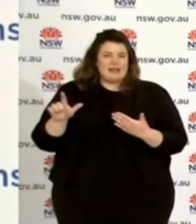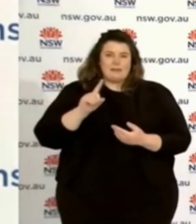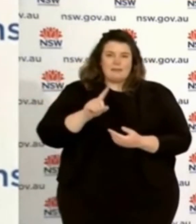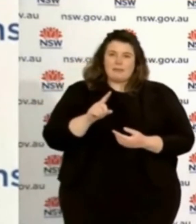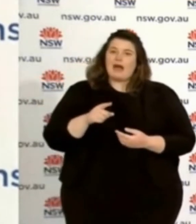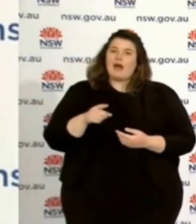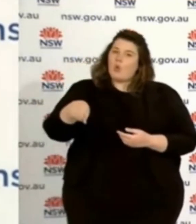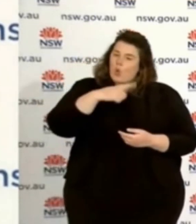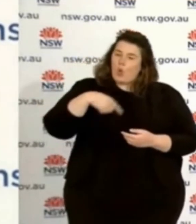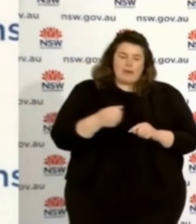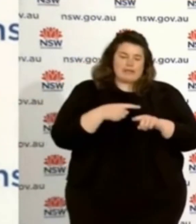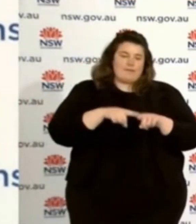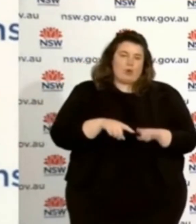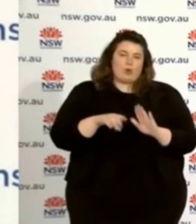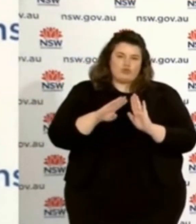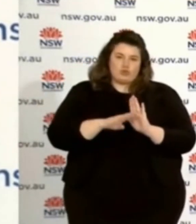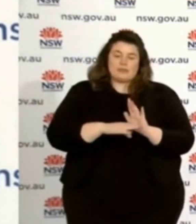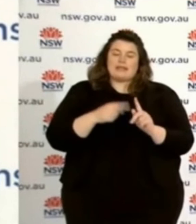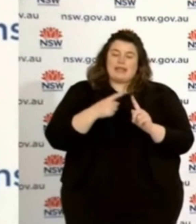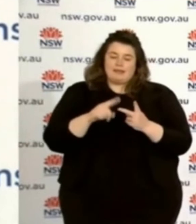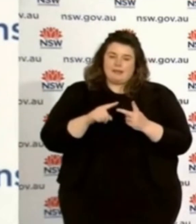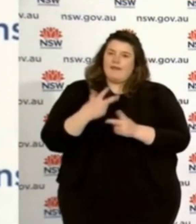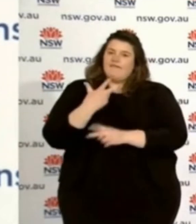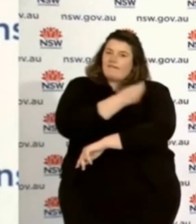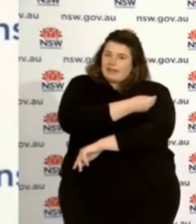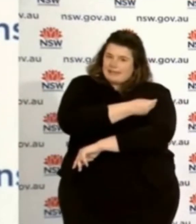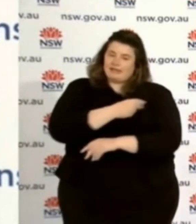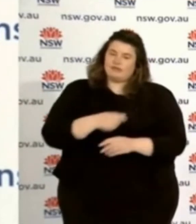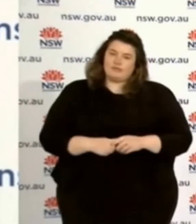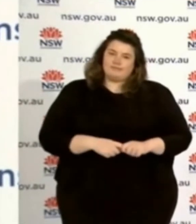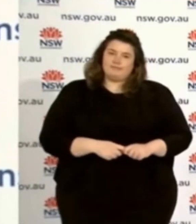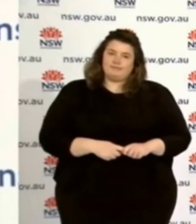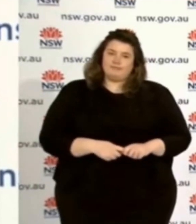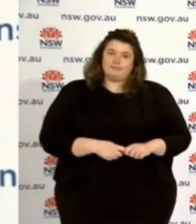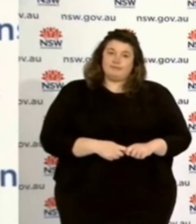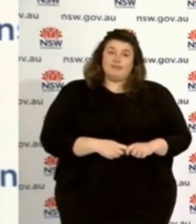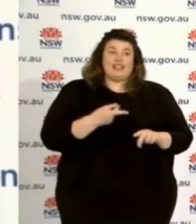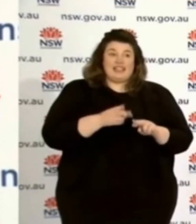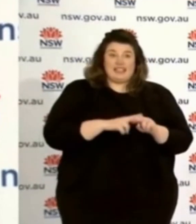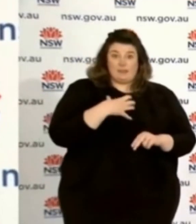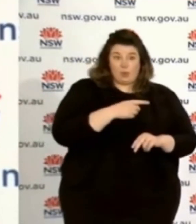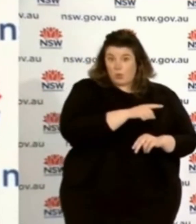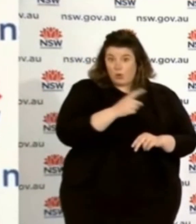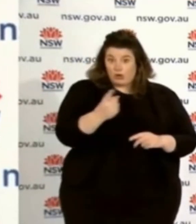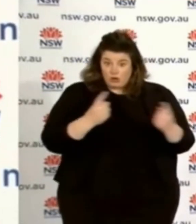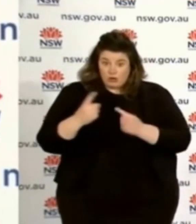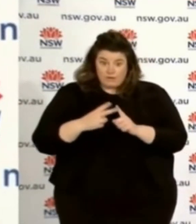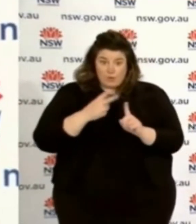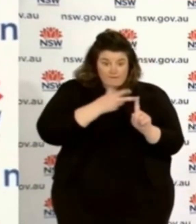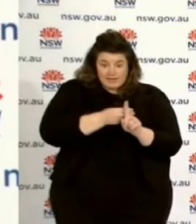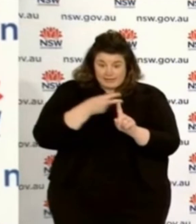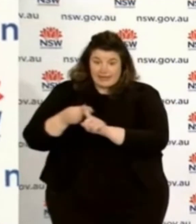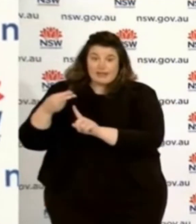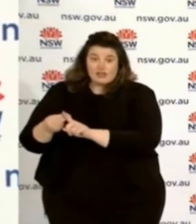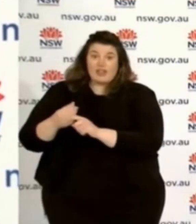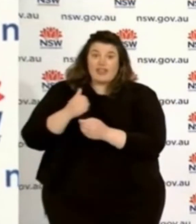to follow the stay-at-home rules and to get vaccinated. And the more vaccine we have in arms, the quicker we